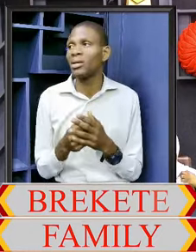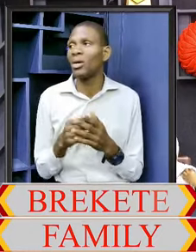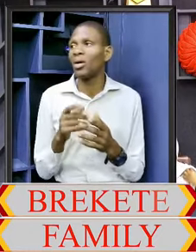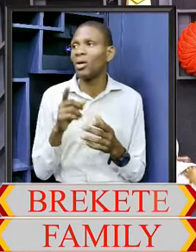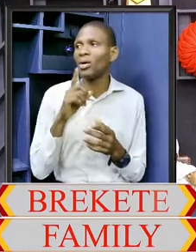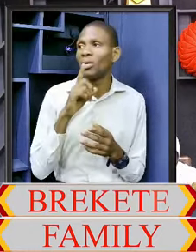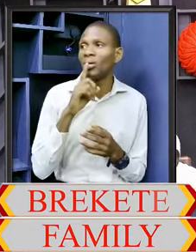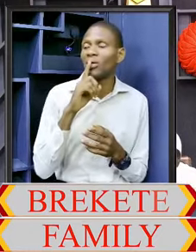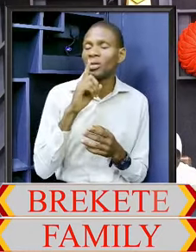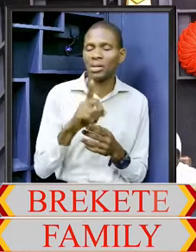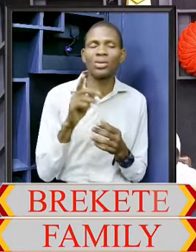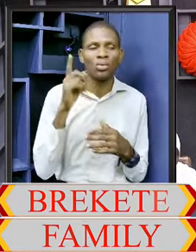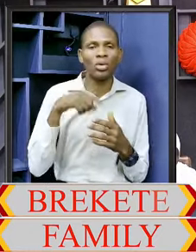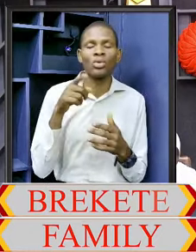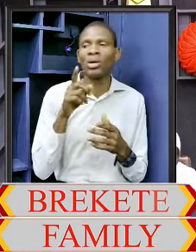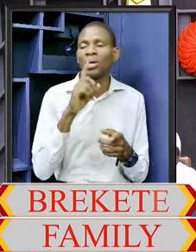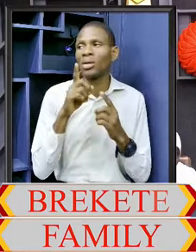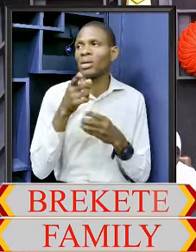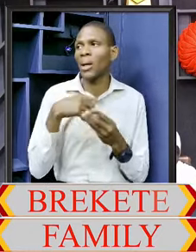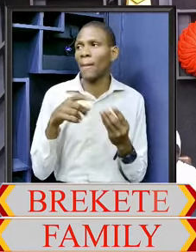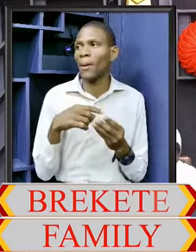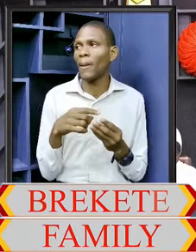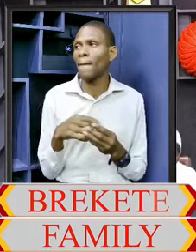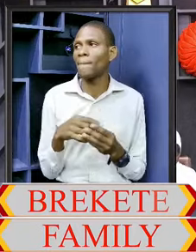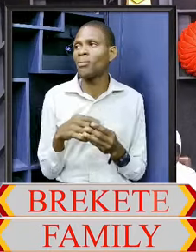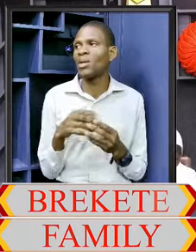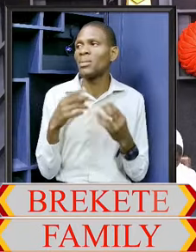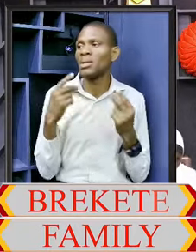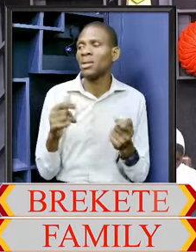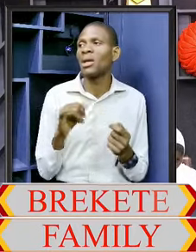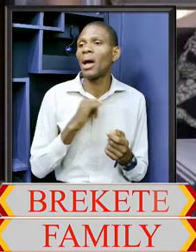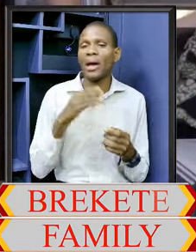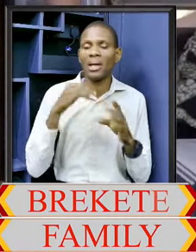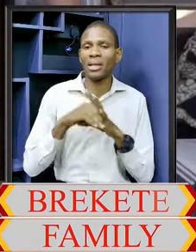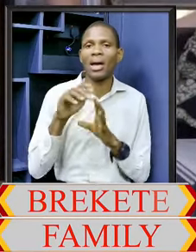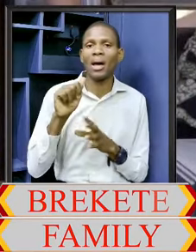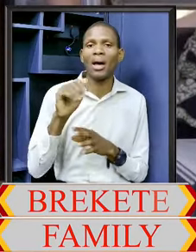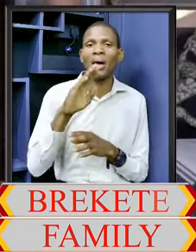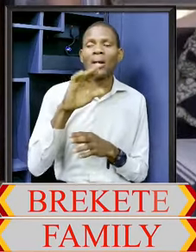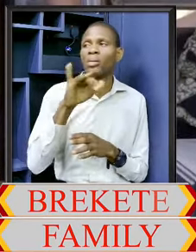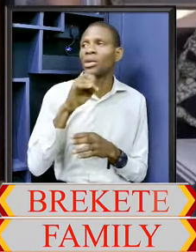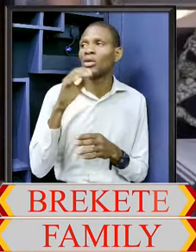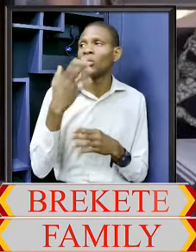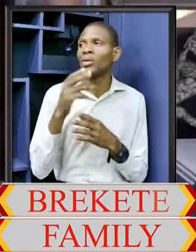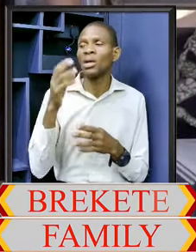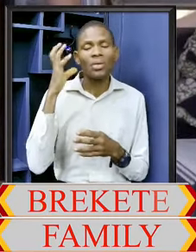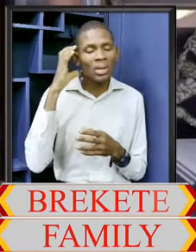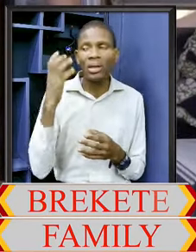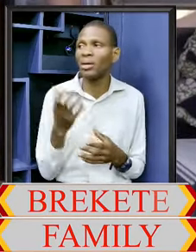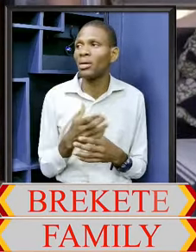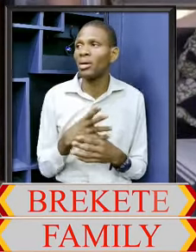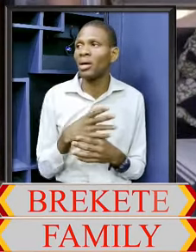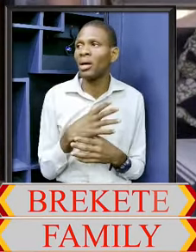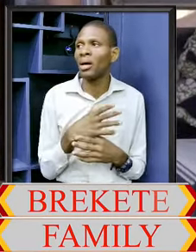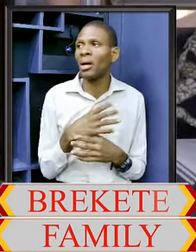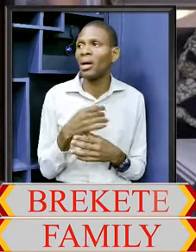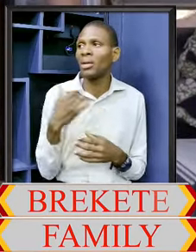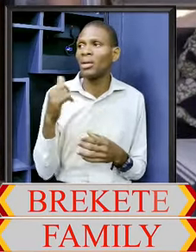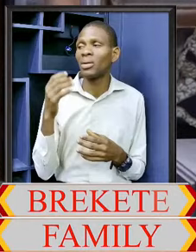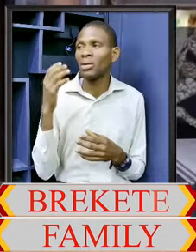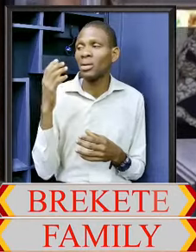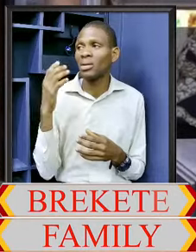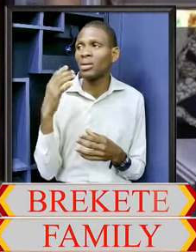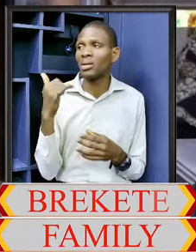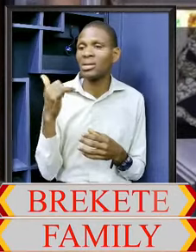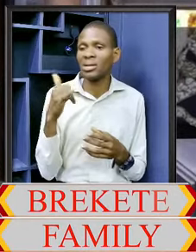exactly what we are talking about. Because Emela enter Abuja here, some of them will hear. And they were, the